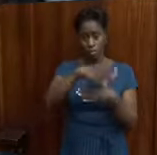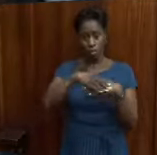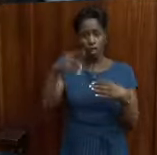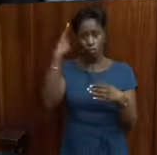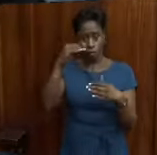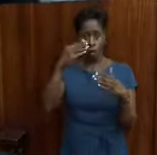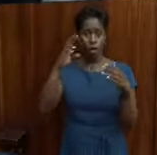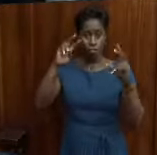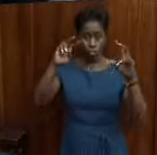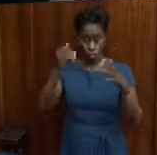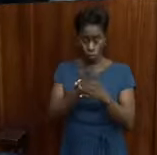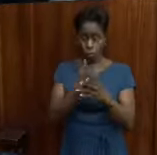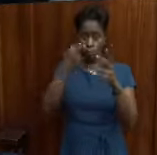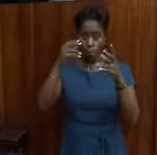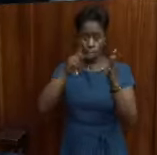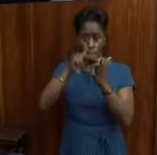economy